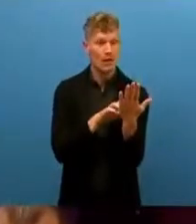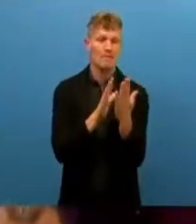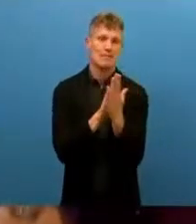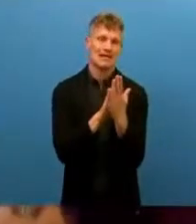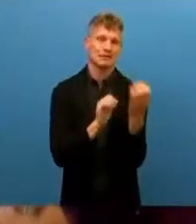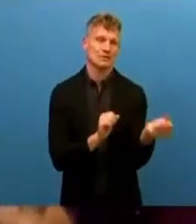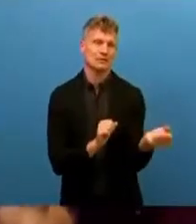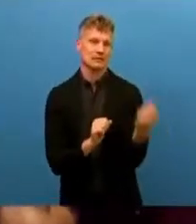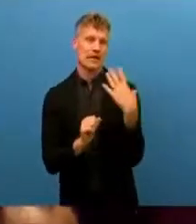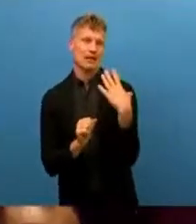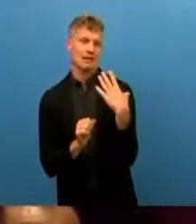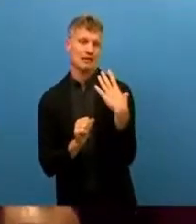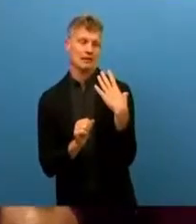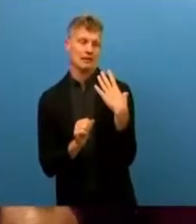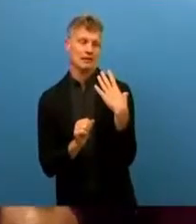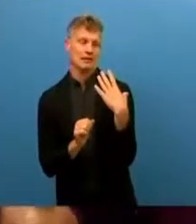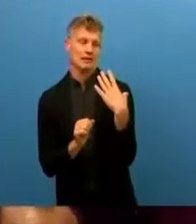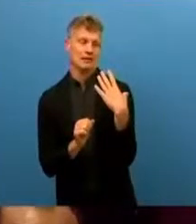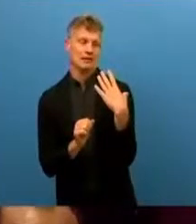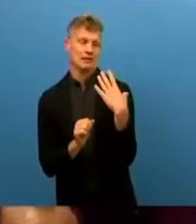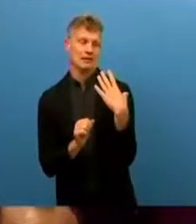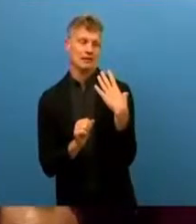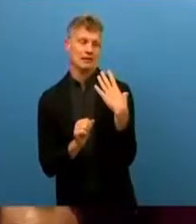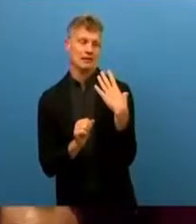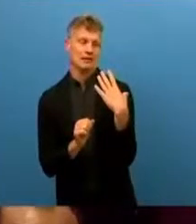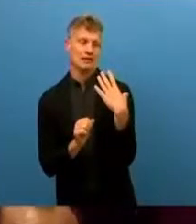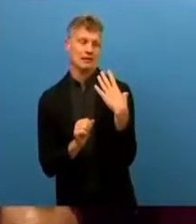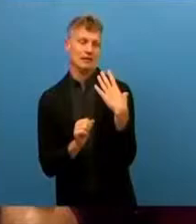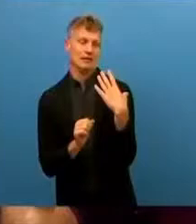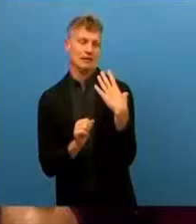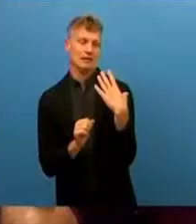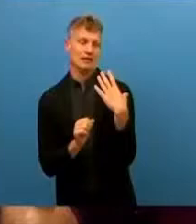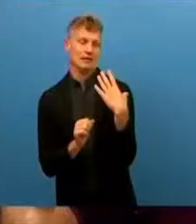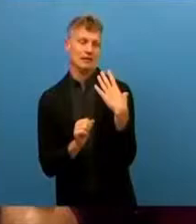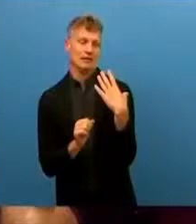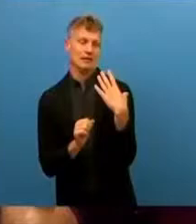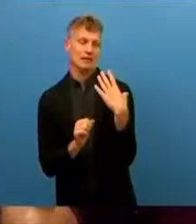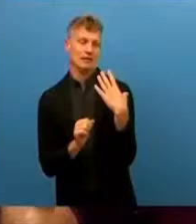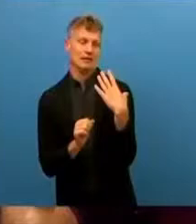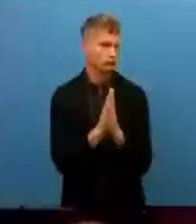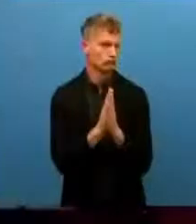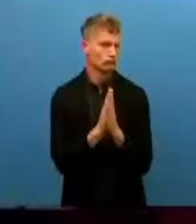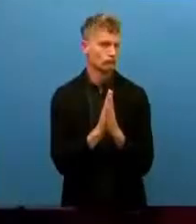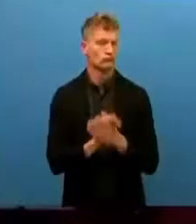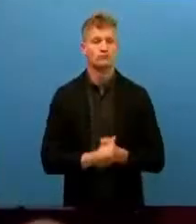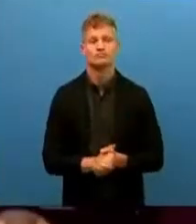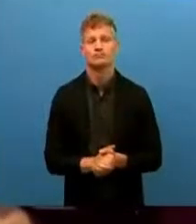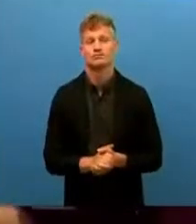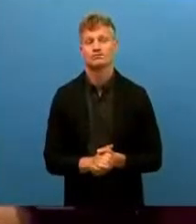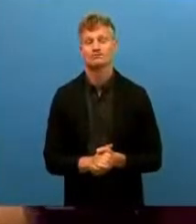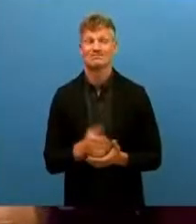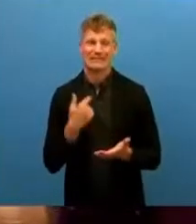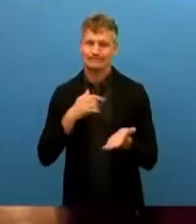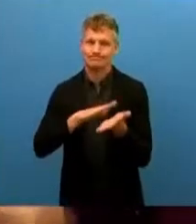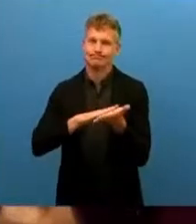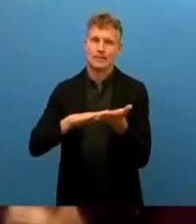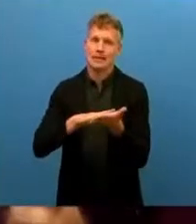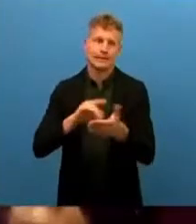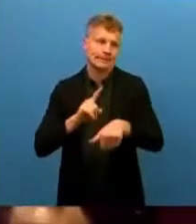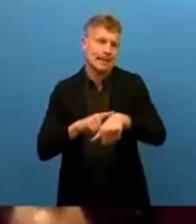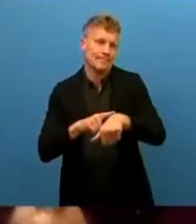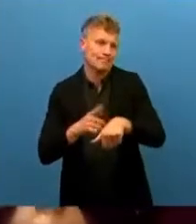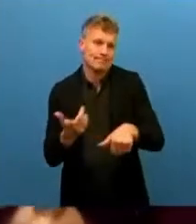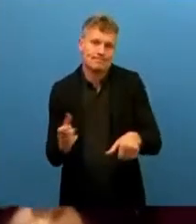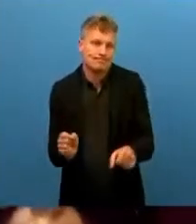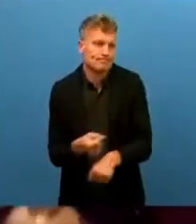for consideration. They will be taken up for consideration. And once again, apologies. This is always,